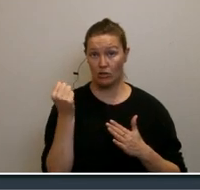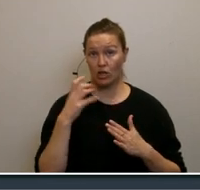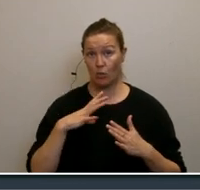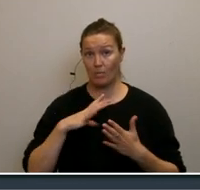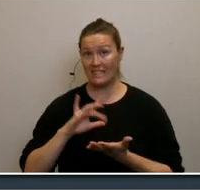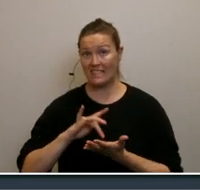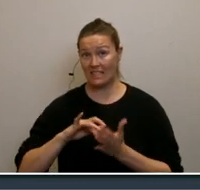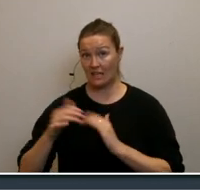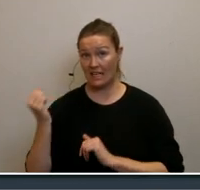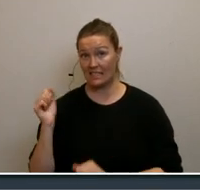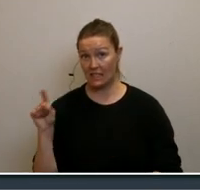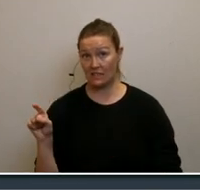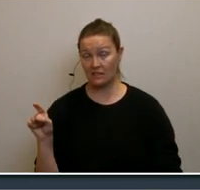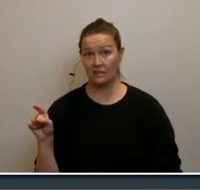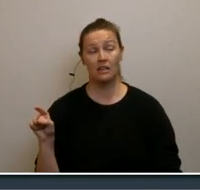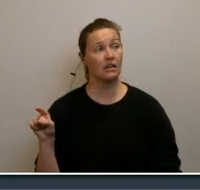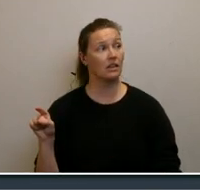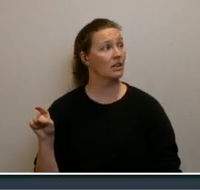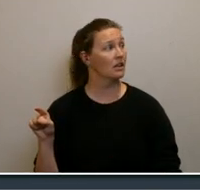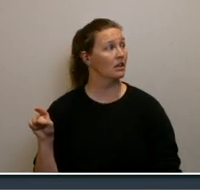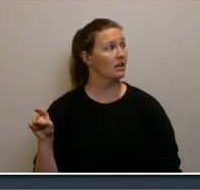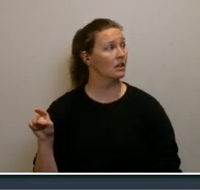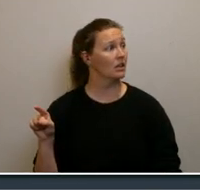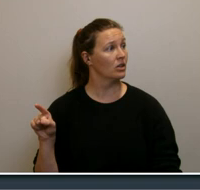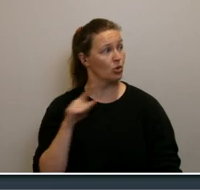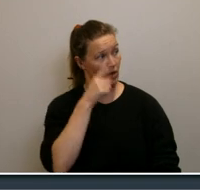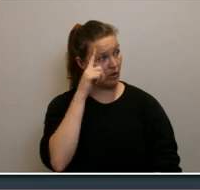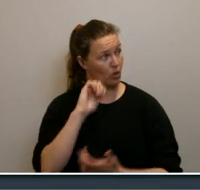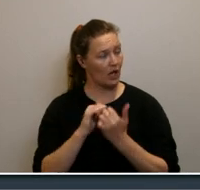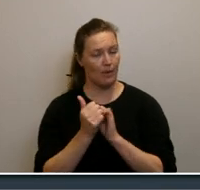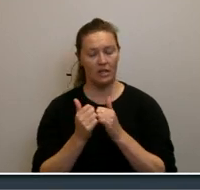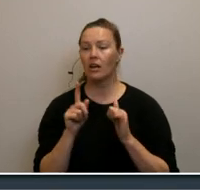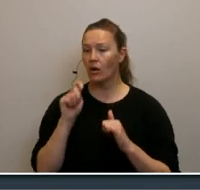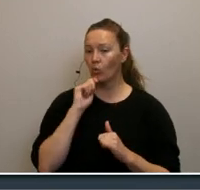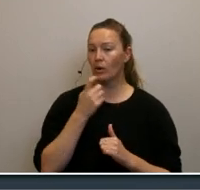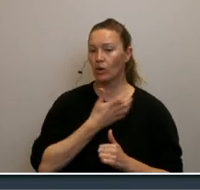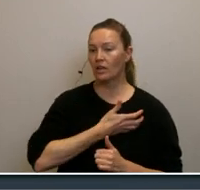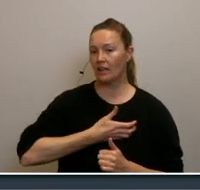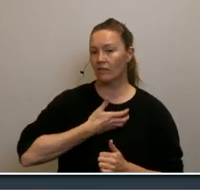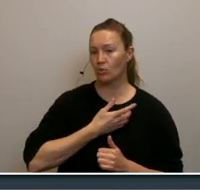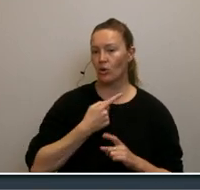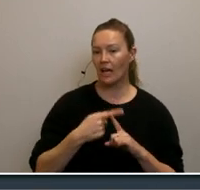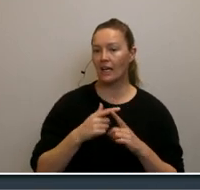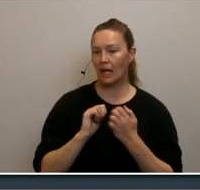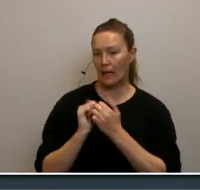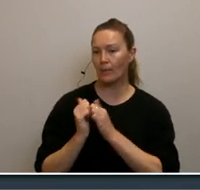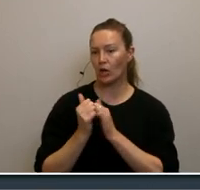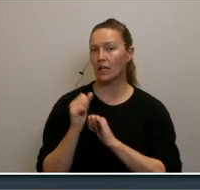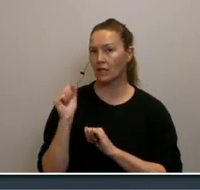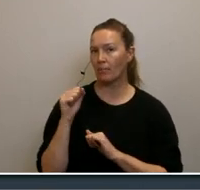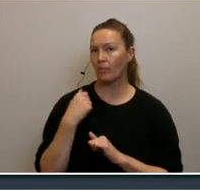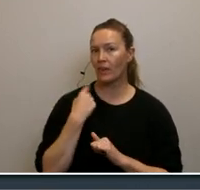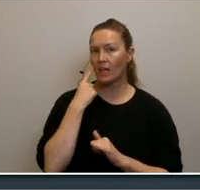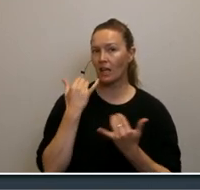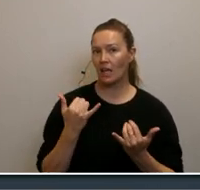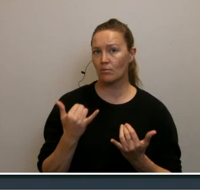Women's Centre in Hastings? Would you be looking to collaborate there? And we'd certainly be comfortable and willing to collaborate. We think